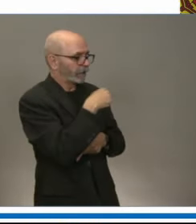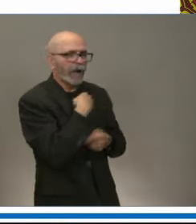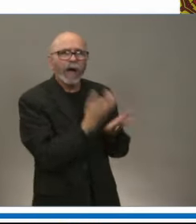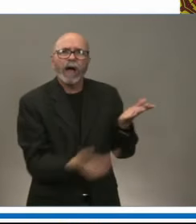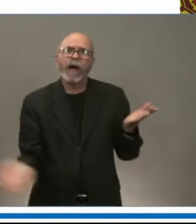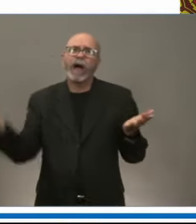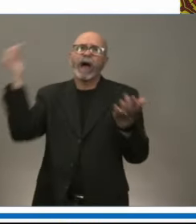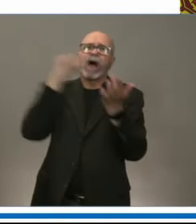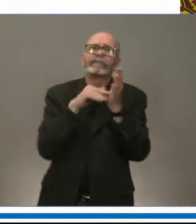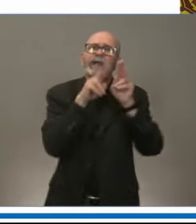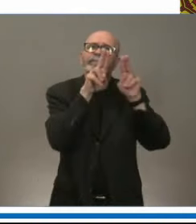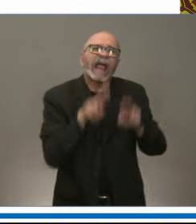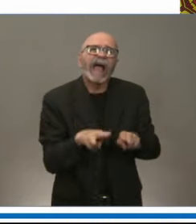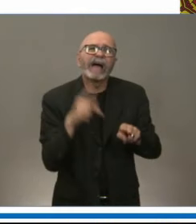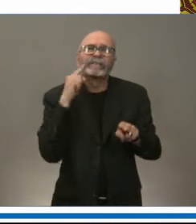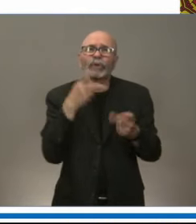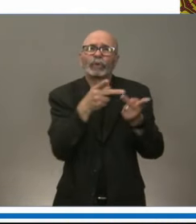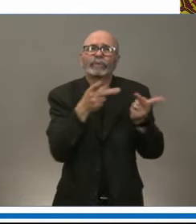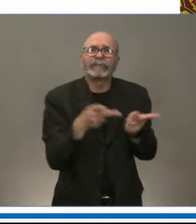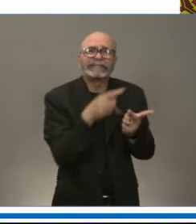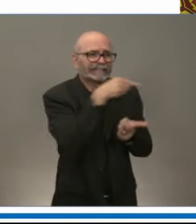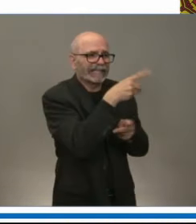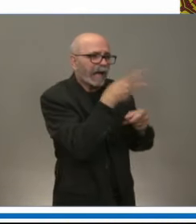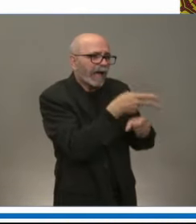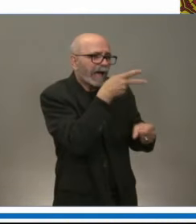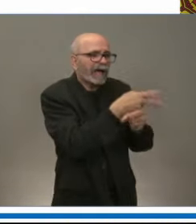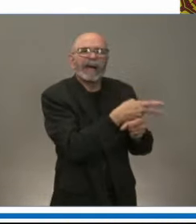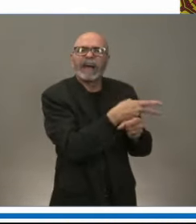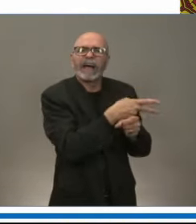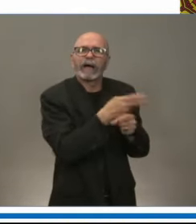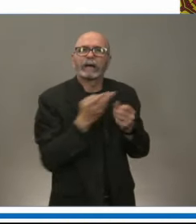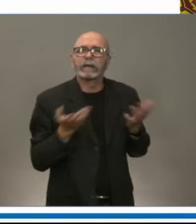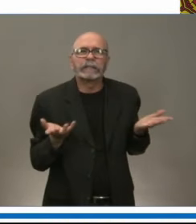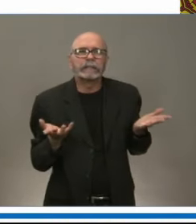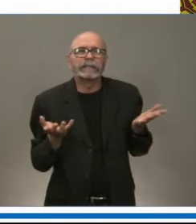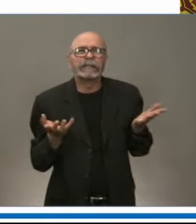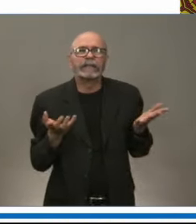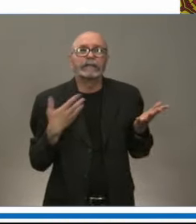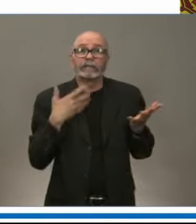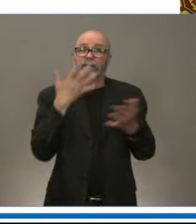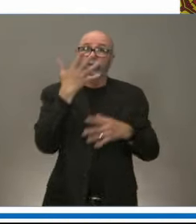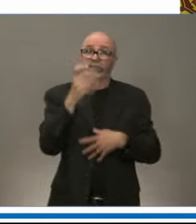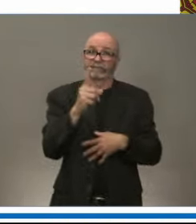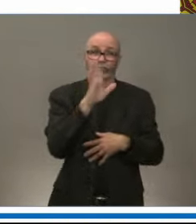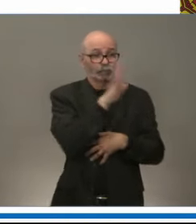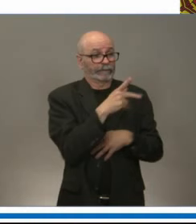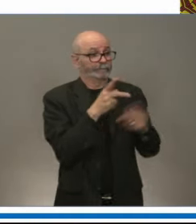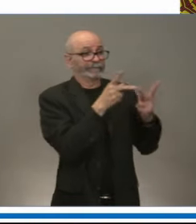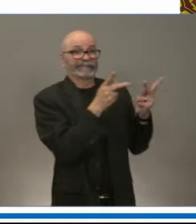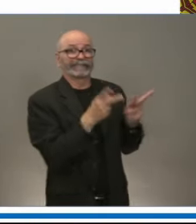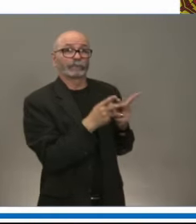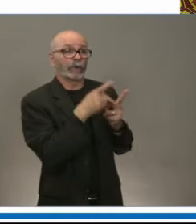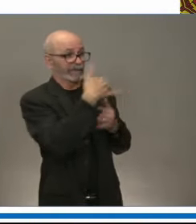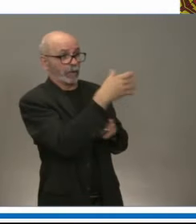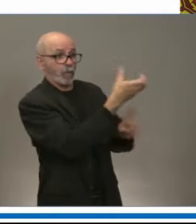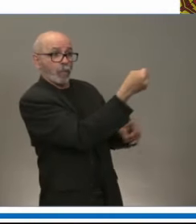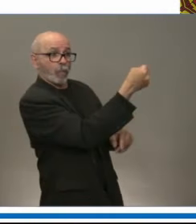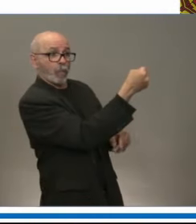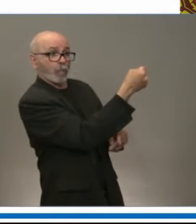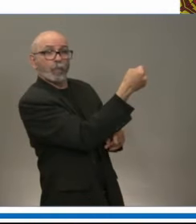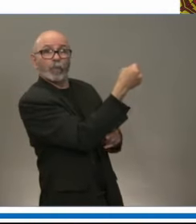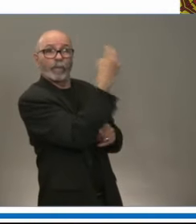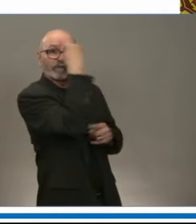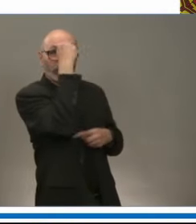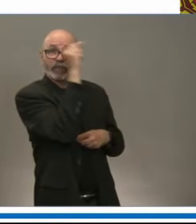know if the province would intervene and secure the client's spot as it was done for daycare.